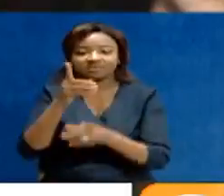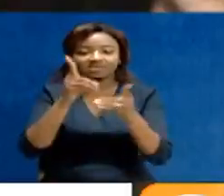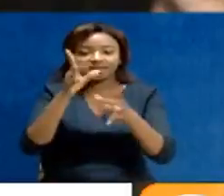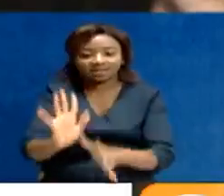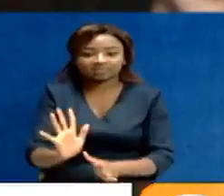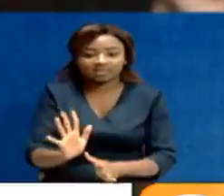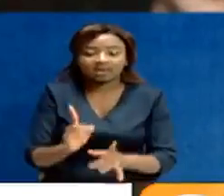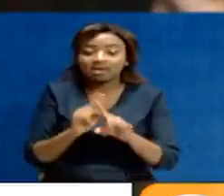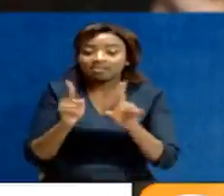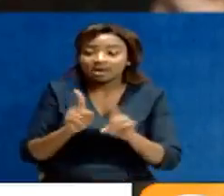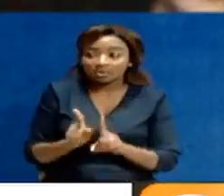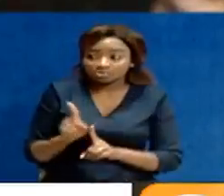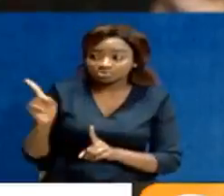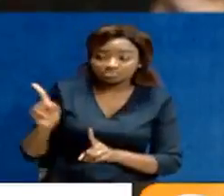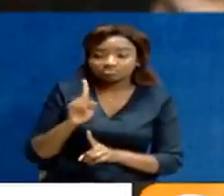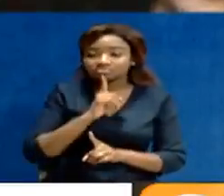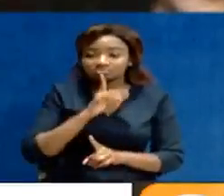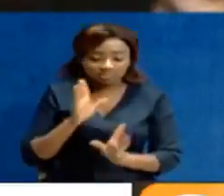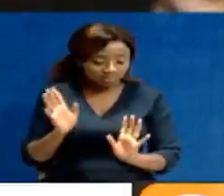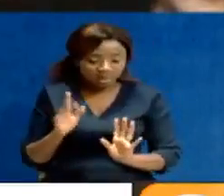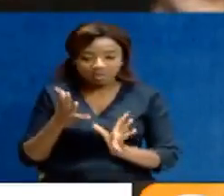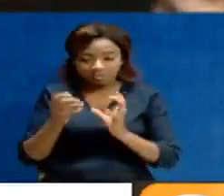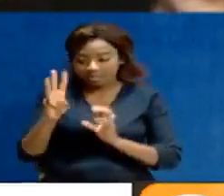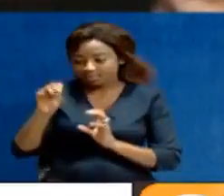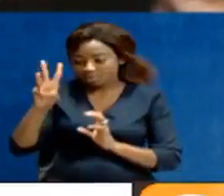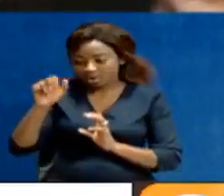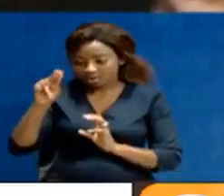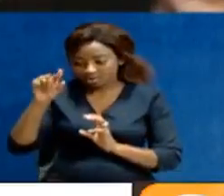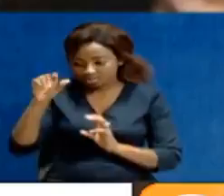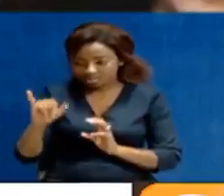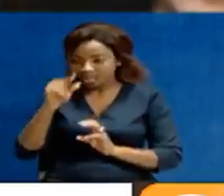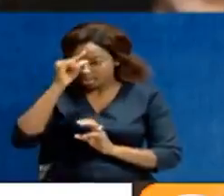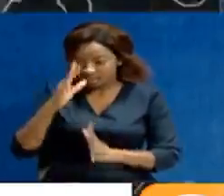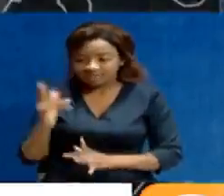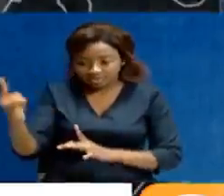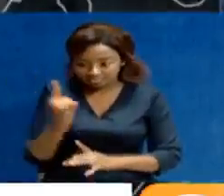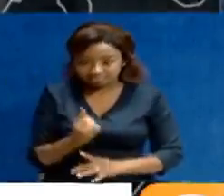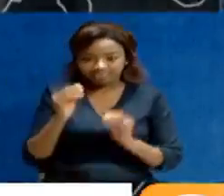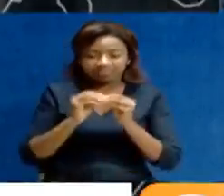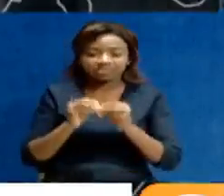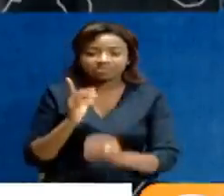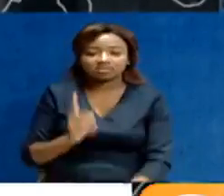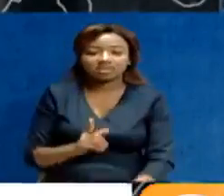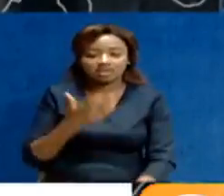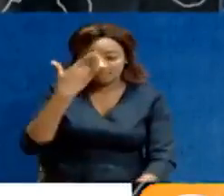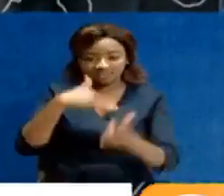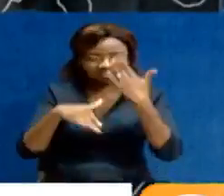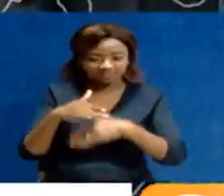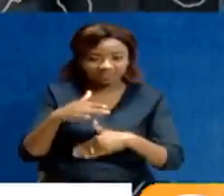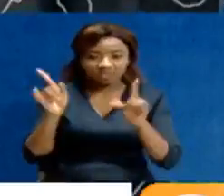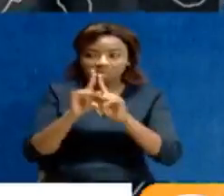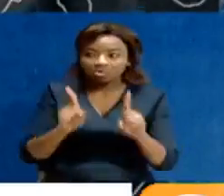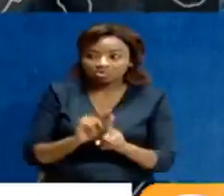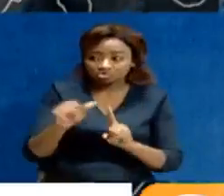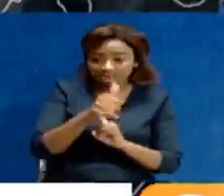representative was turned away by the committee, who demanded that Governor Mwangi Wa Iria appears in person. 36 counties were flagged off to